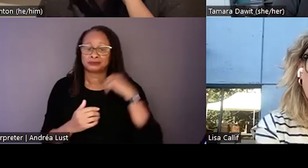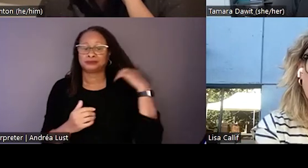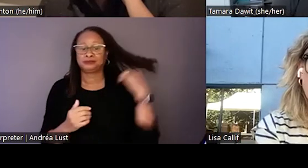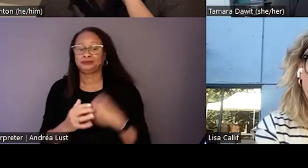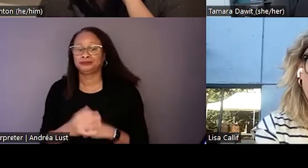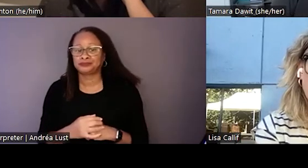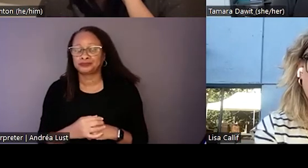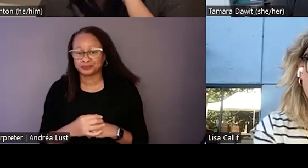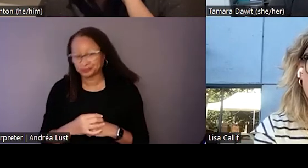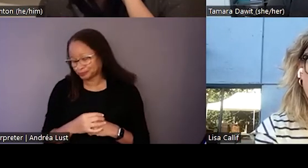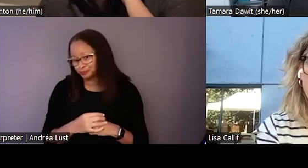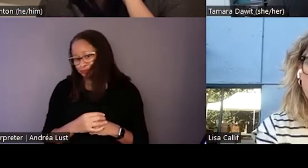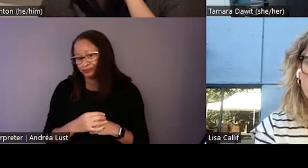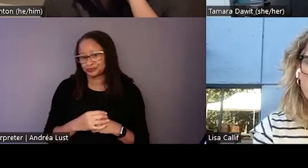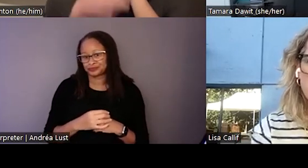who has his rights